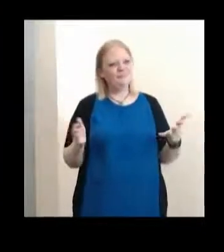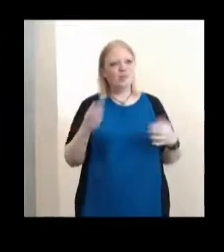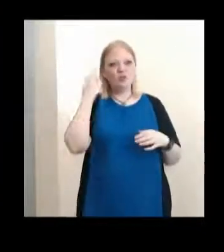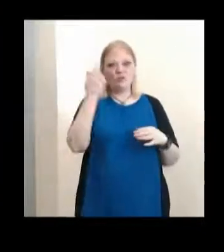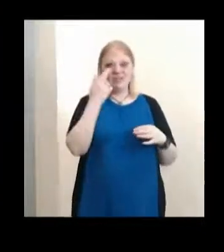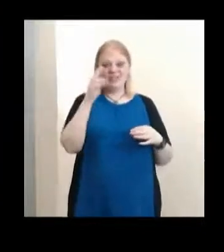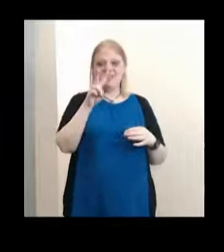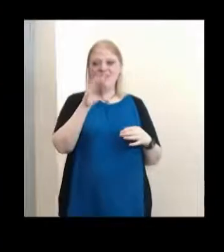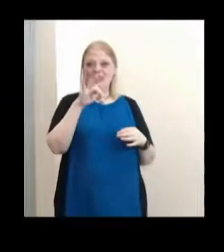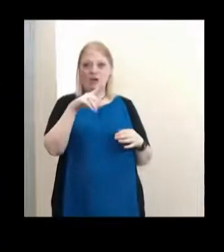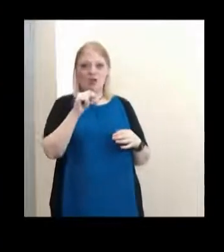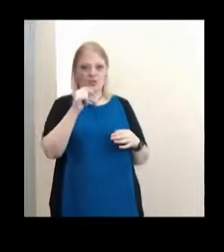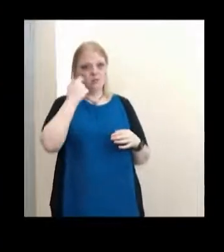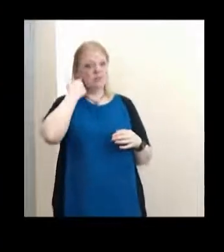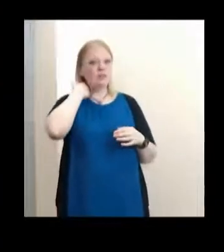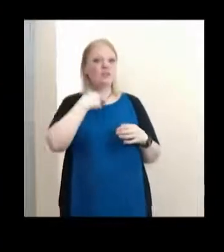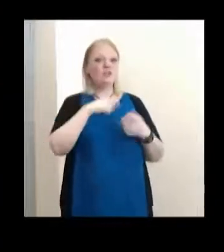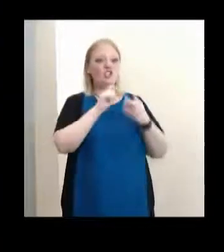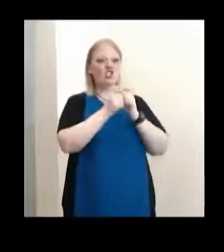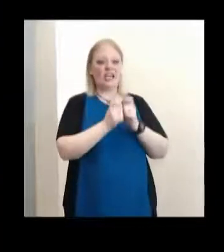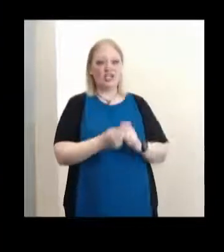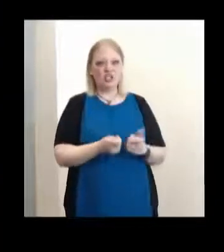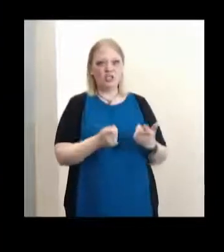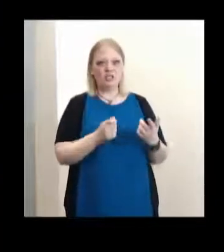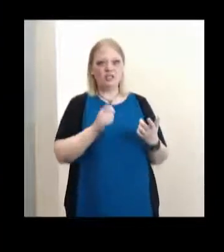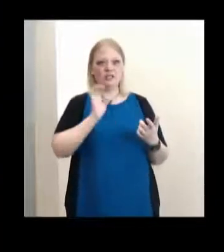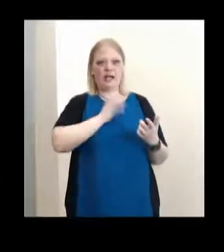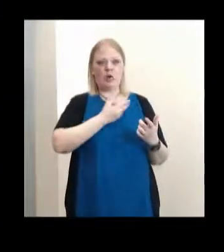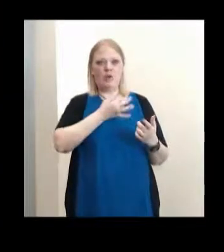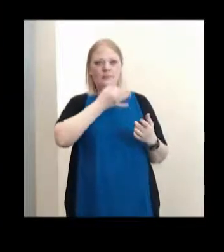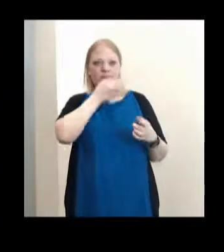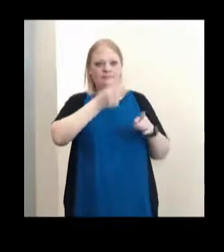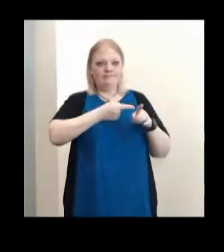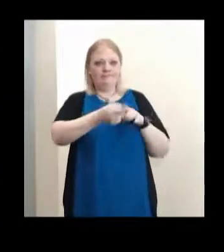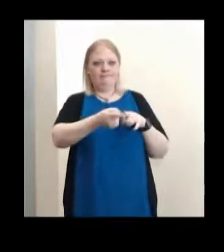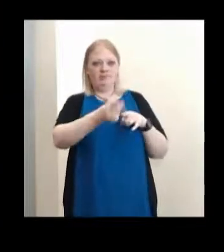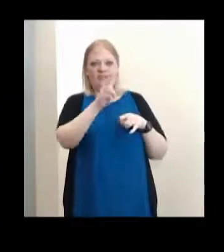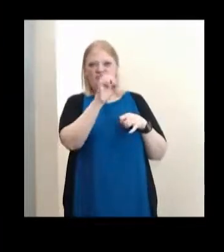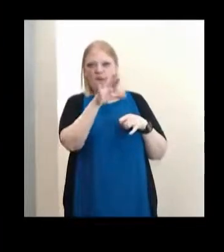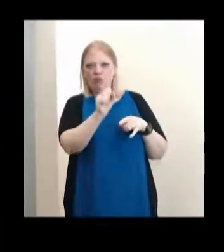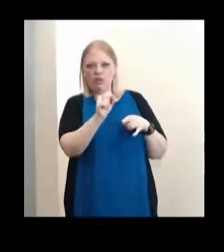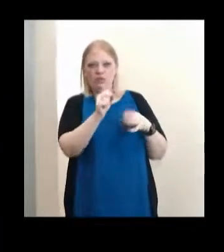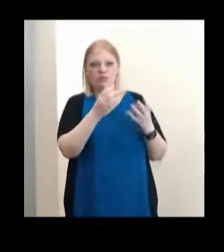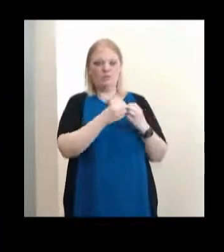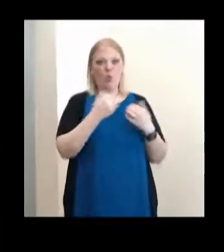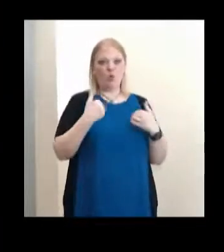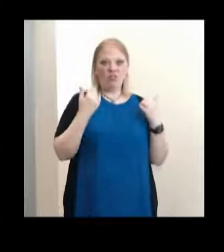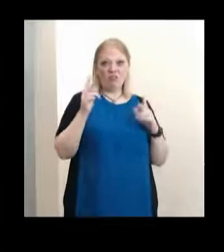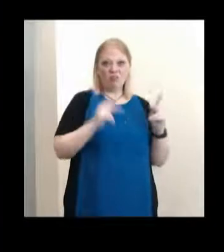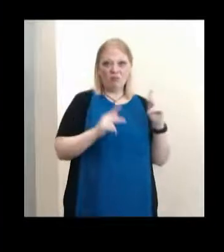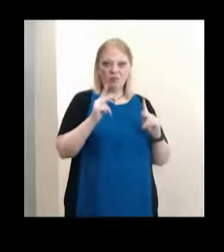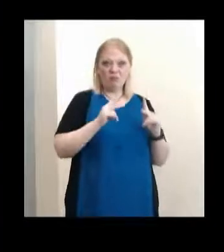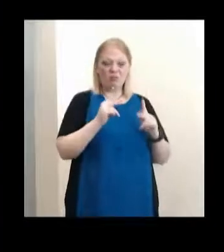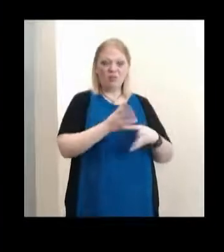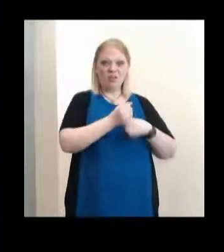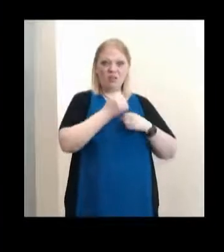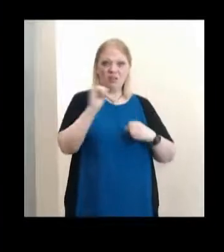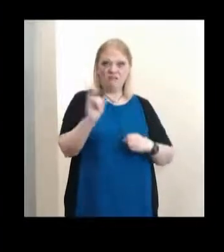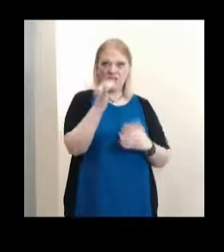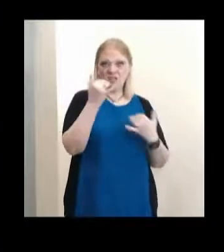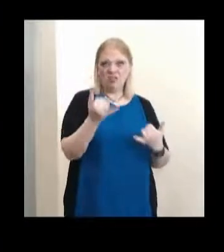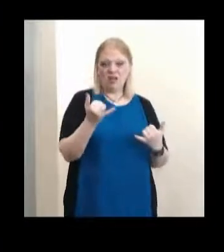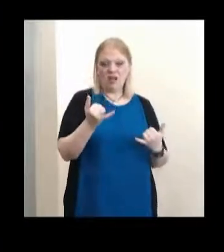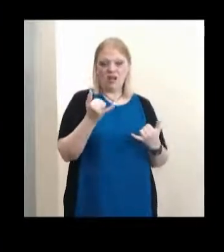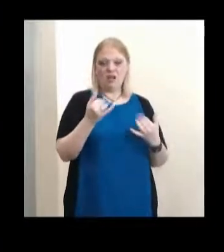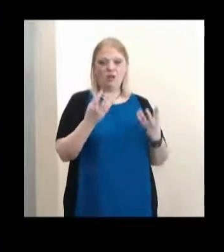variant strains, which is changing the epidemiology of the virus. We're seeing, more younger people who are infected now. We're seeing